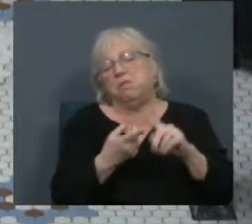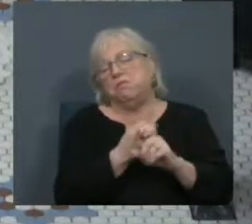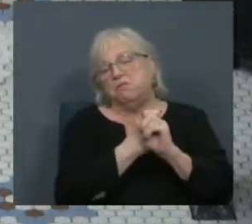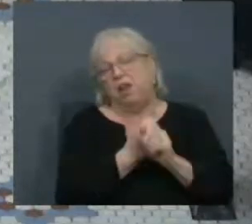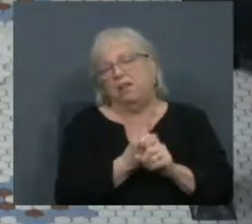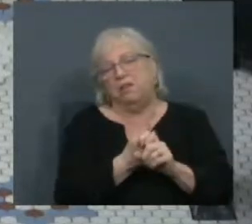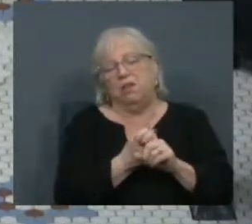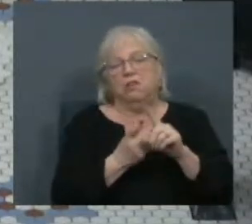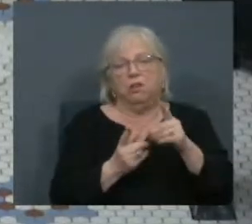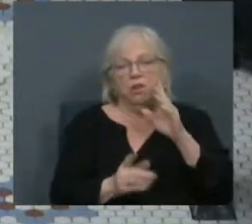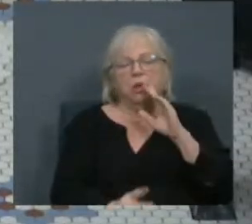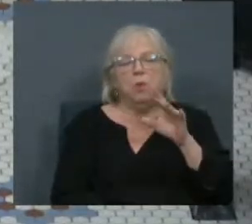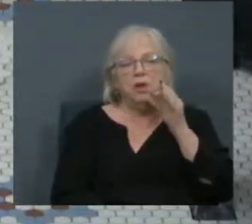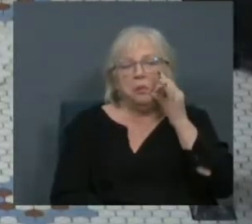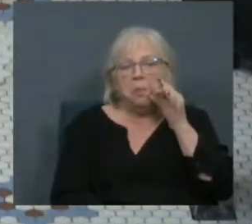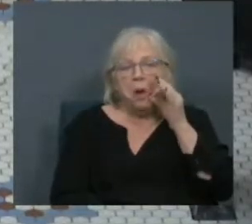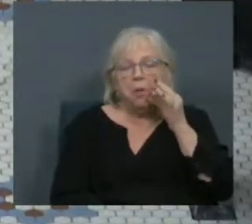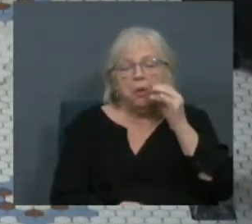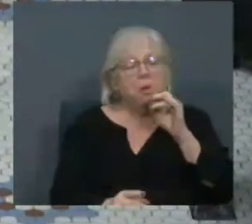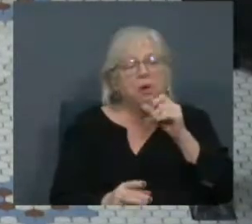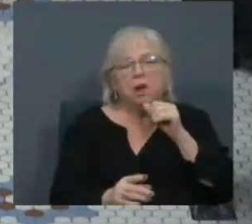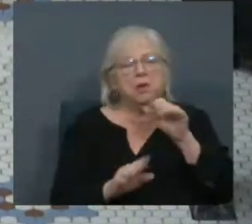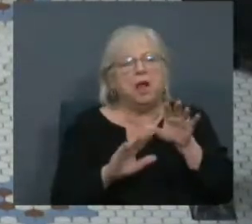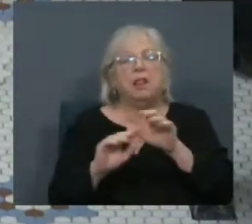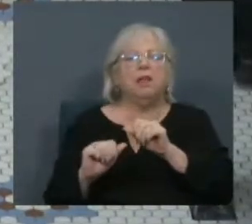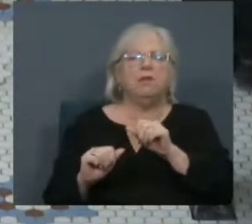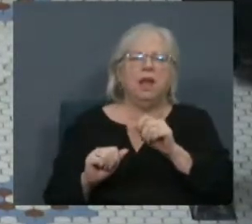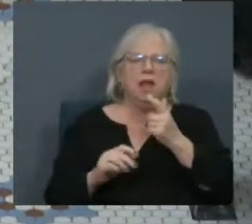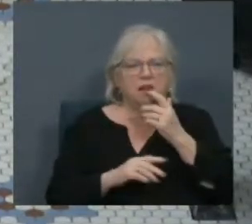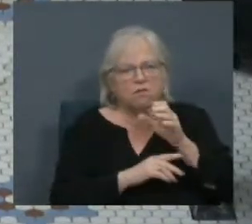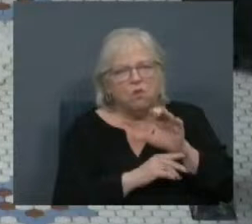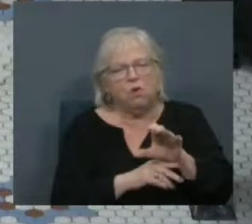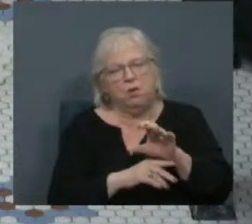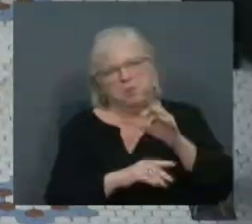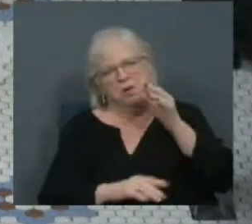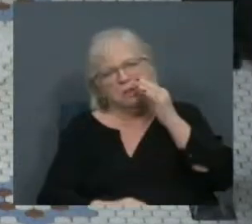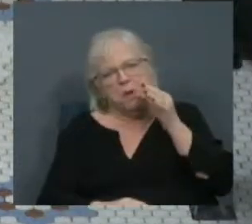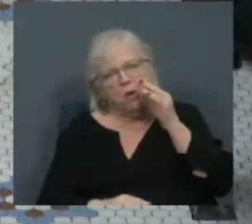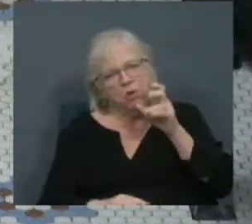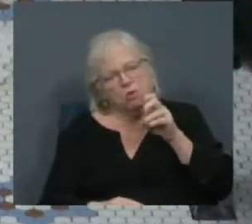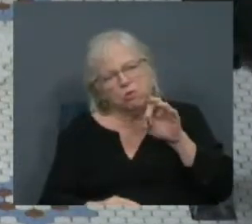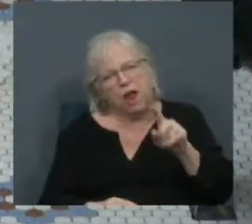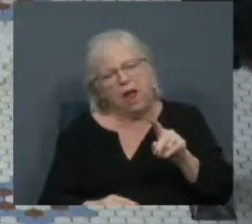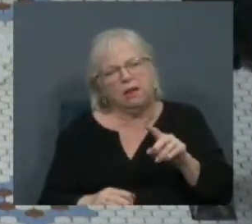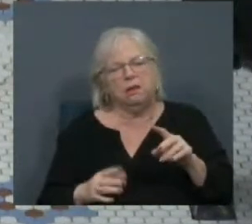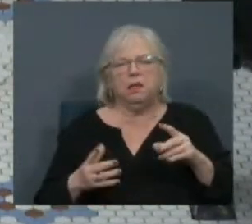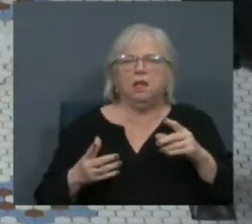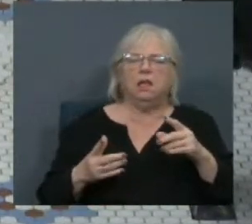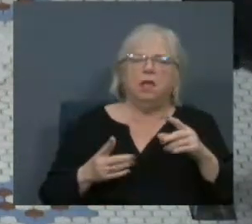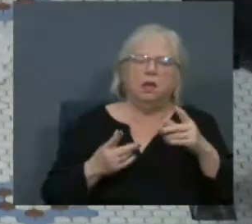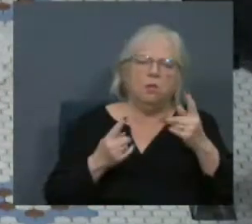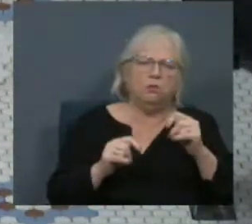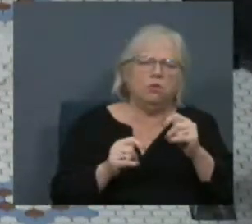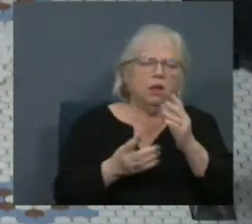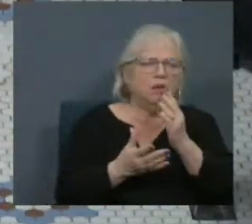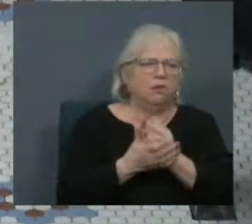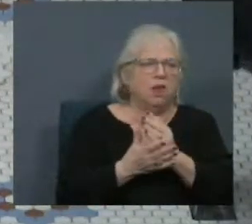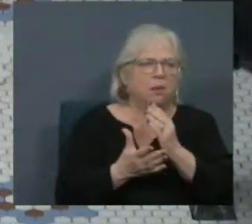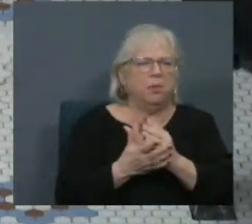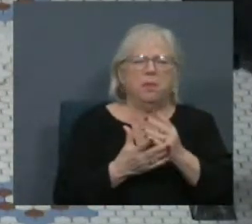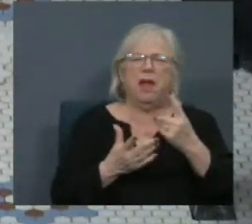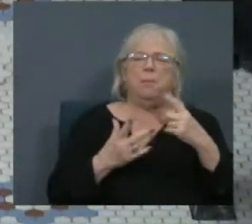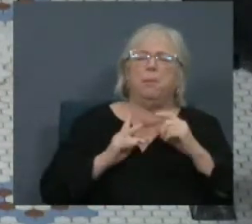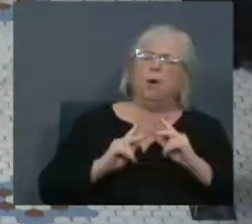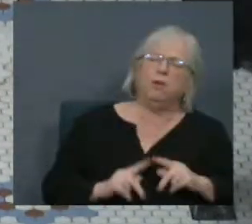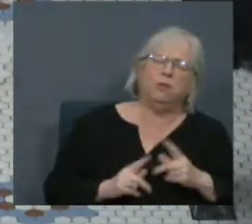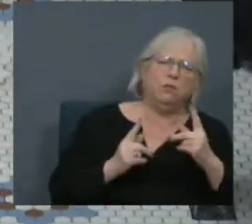you're going to smoke or I'm not leaving. And he'd make him smoke. And we tried to stop it. I tried to stop him personally.